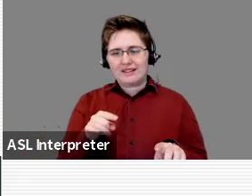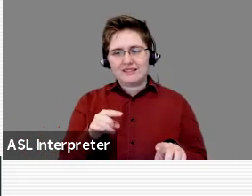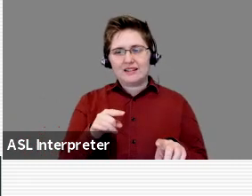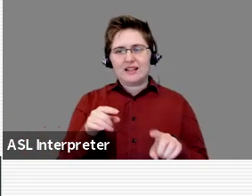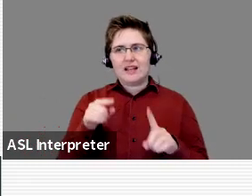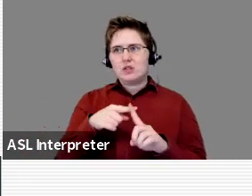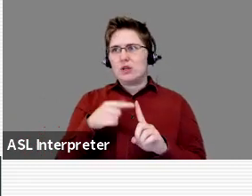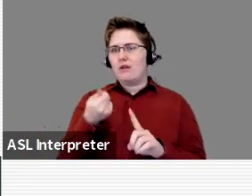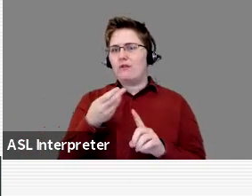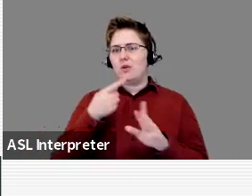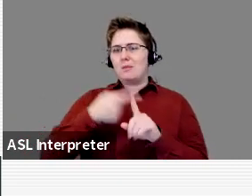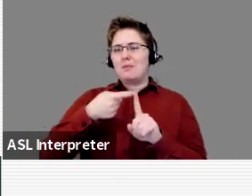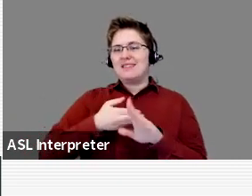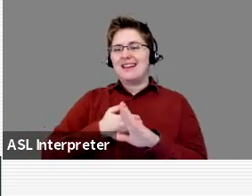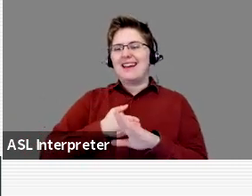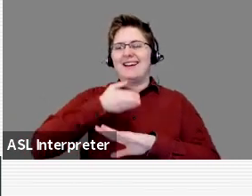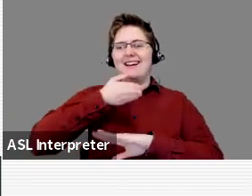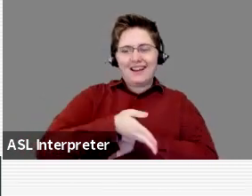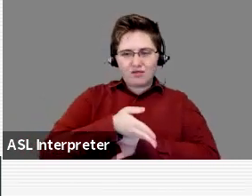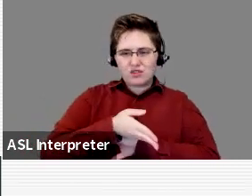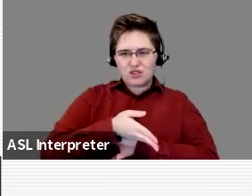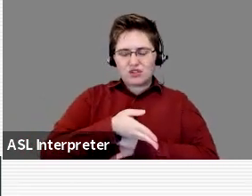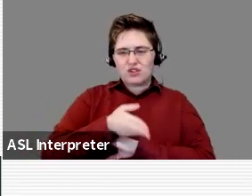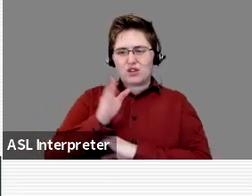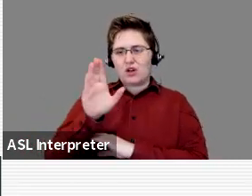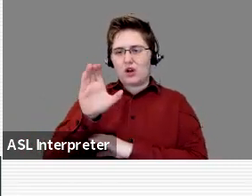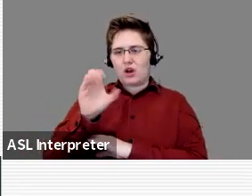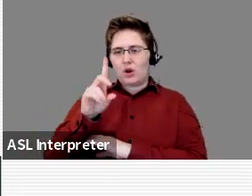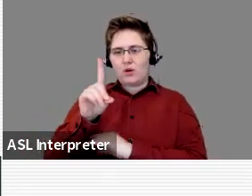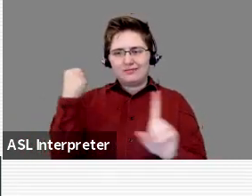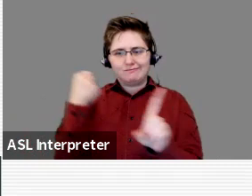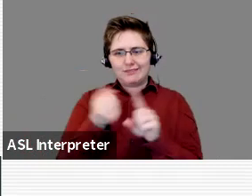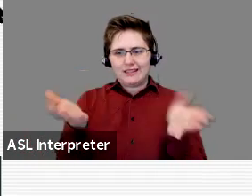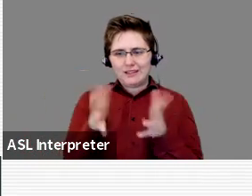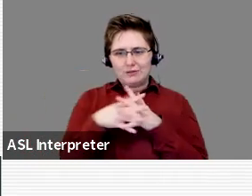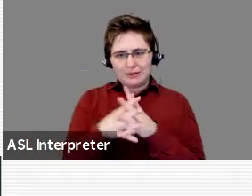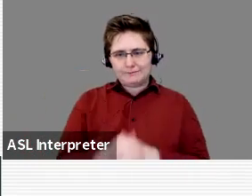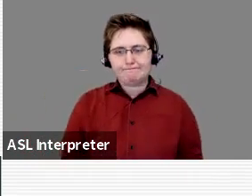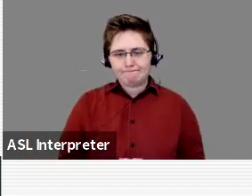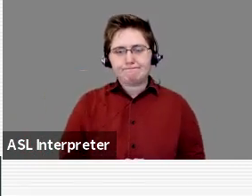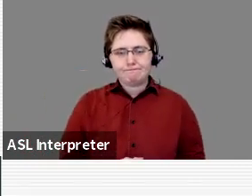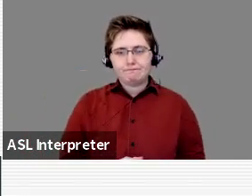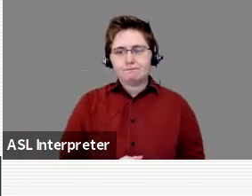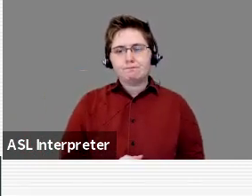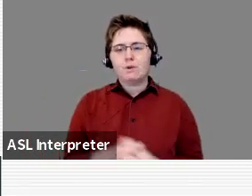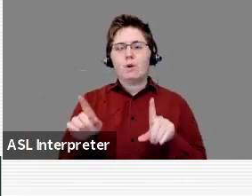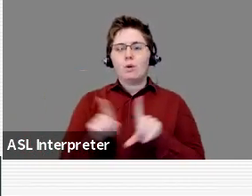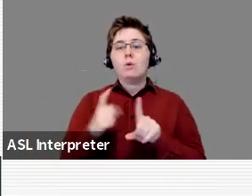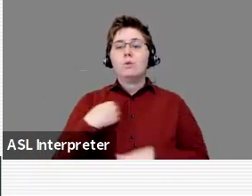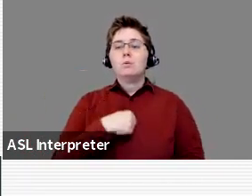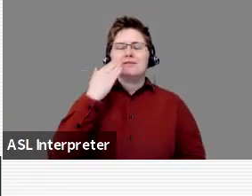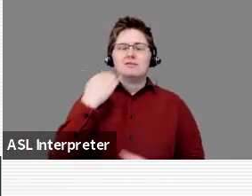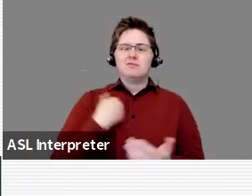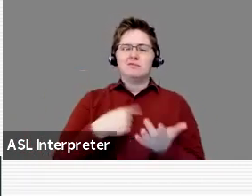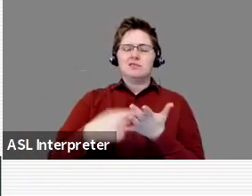a few months after COVID hit the US. We also know, and we'll talk a little bit